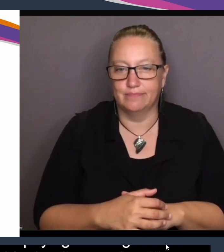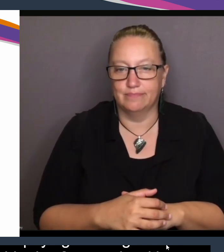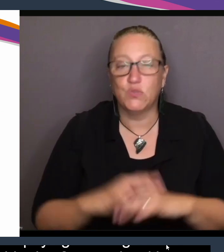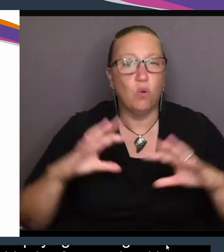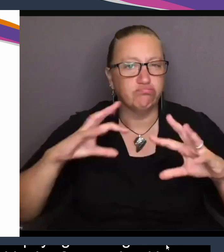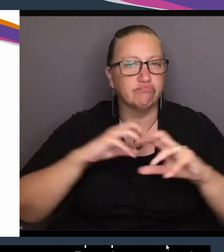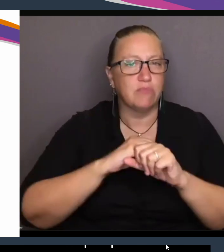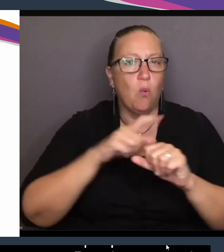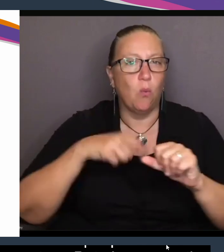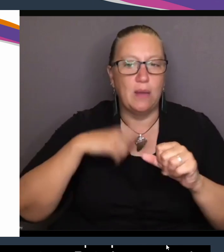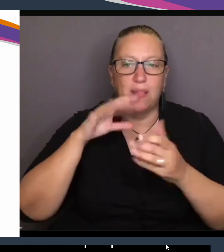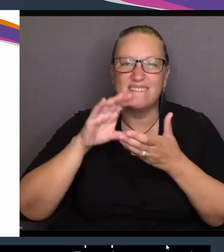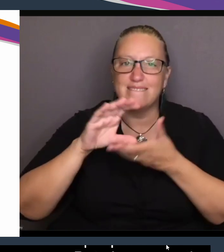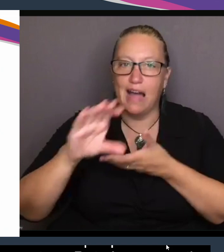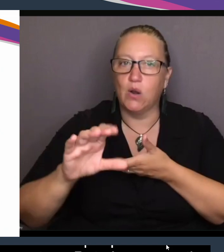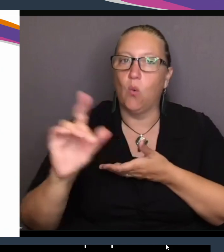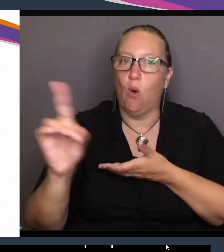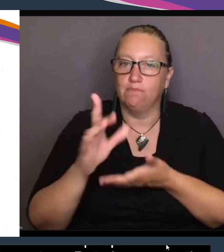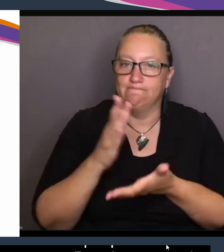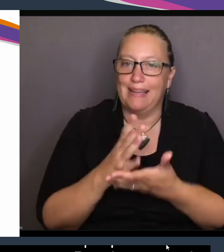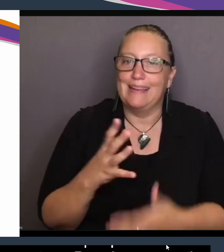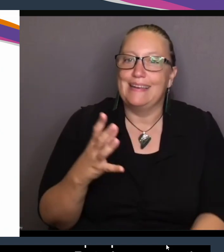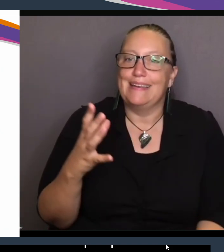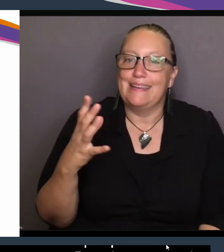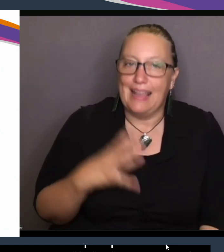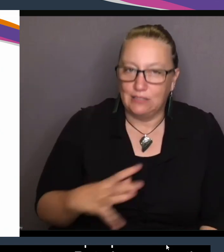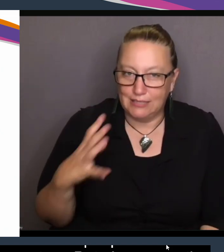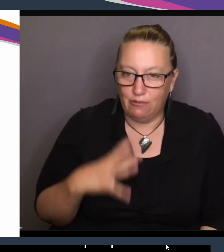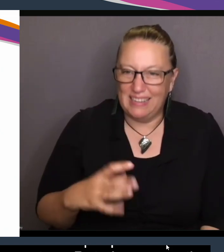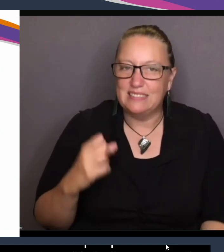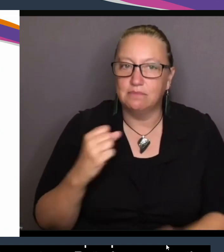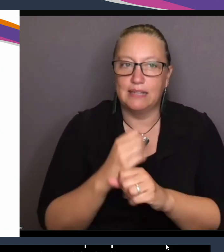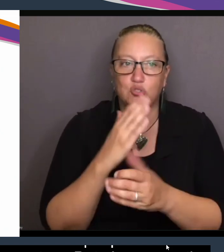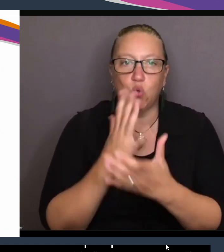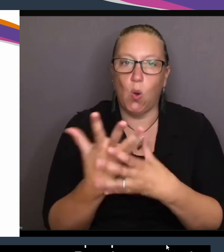to make disability-led and inclusive research possible.